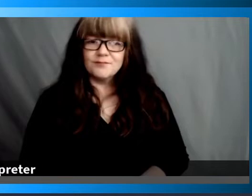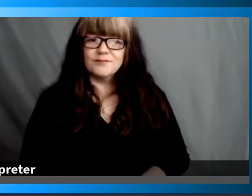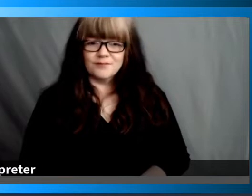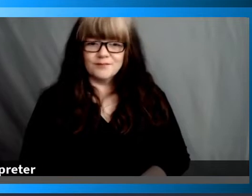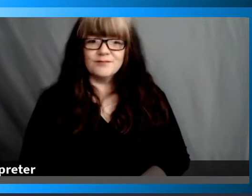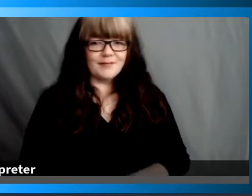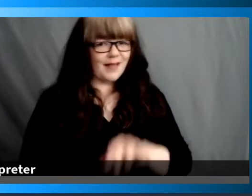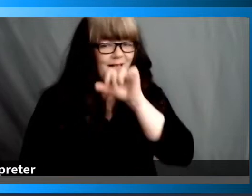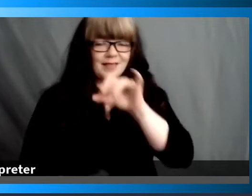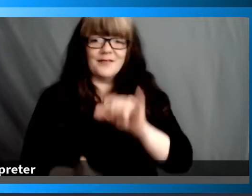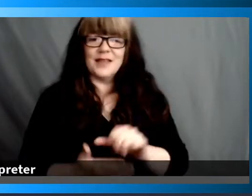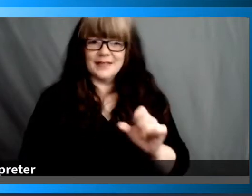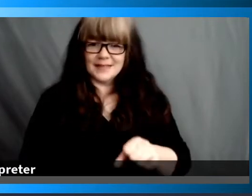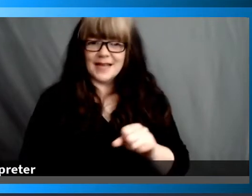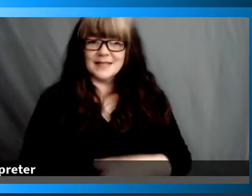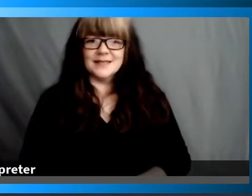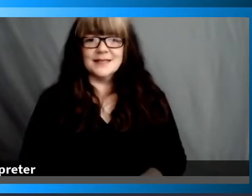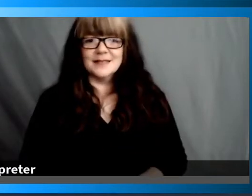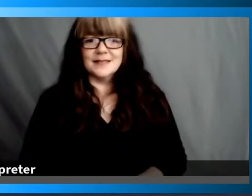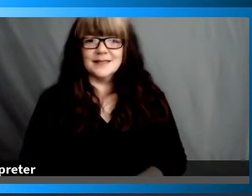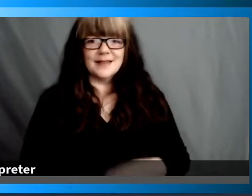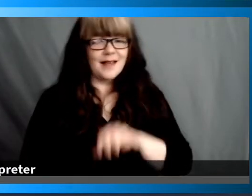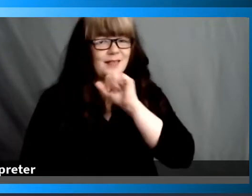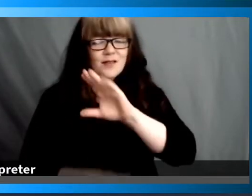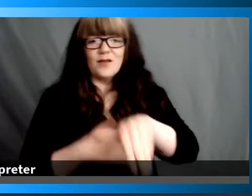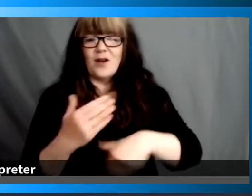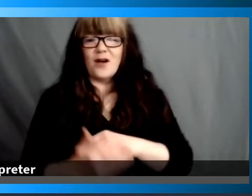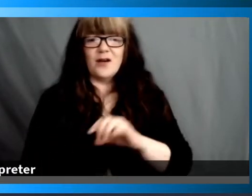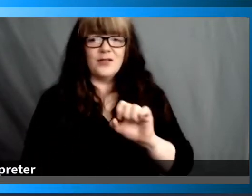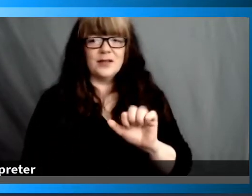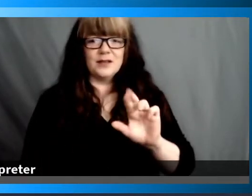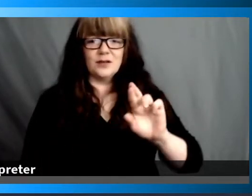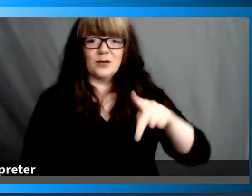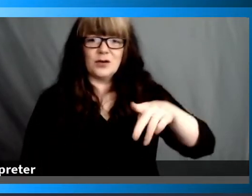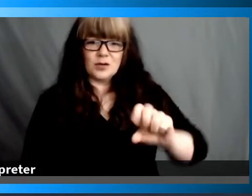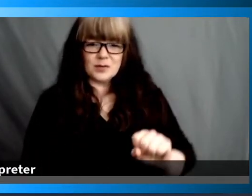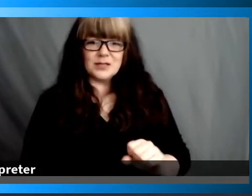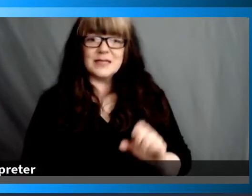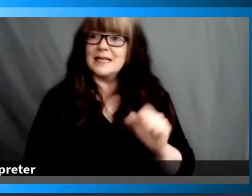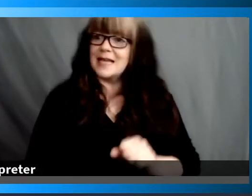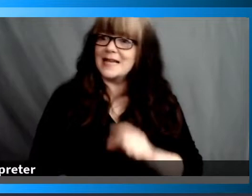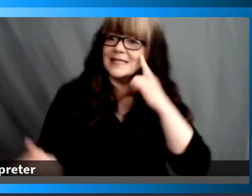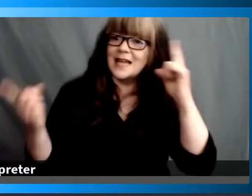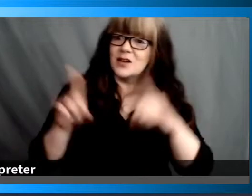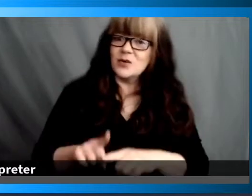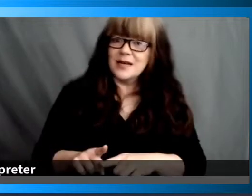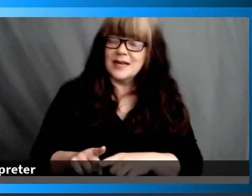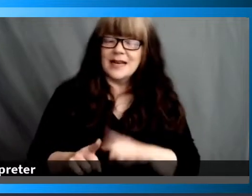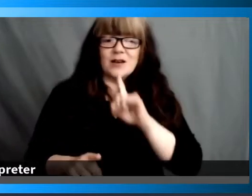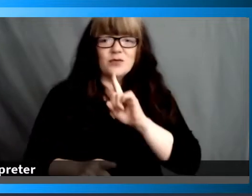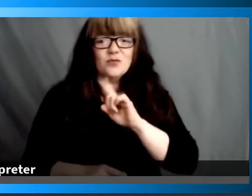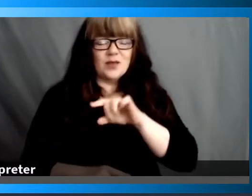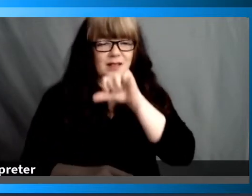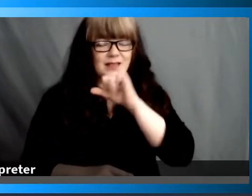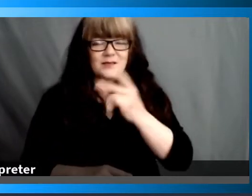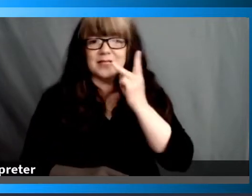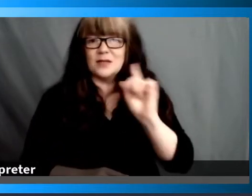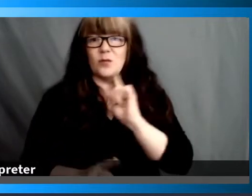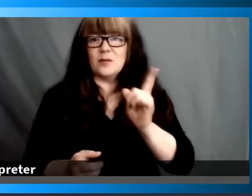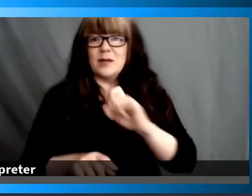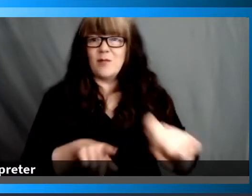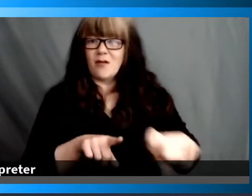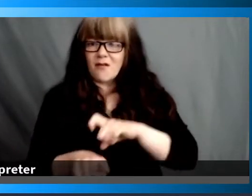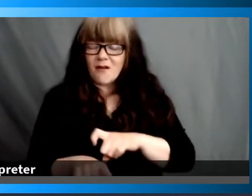I love it. I love speaking with all the Earpers. No, sorry, I agree. I love to see where people call from. Like, I had one fan call